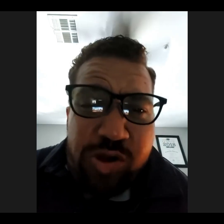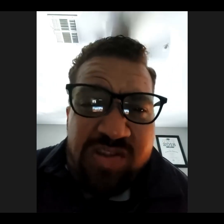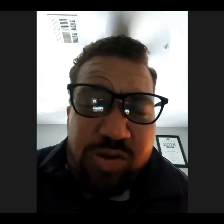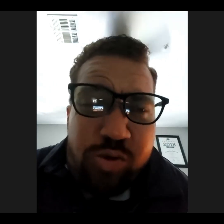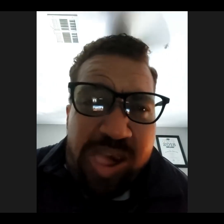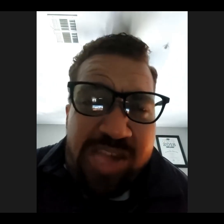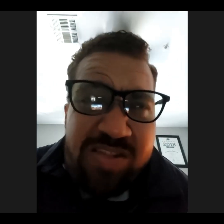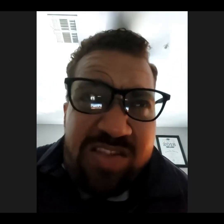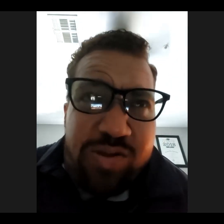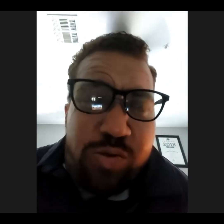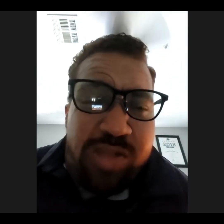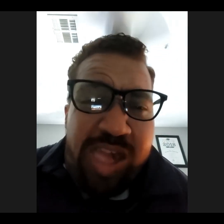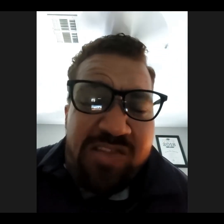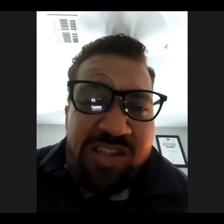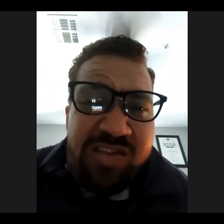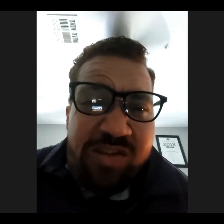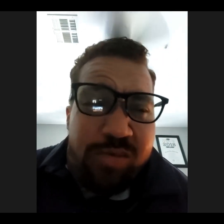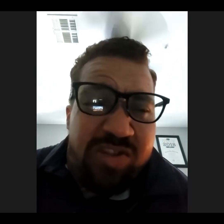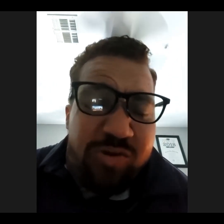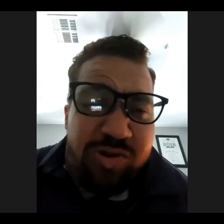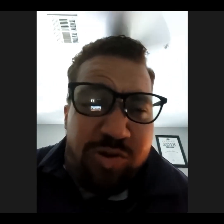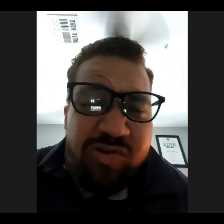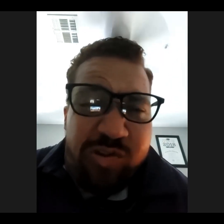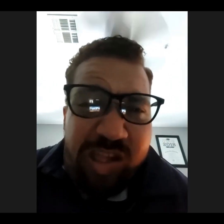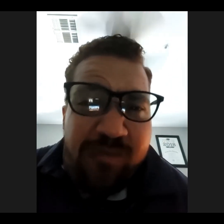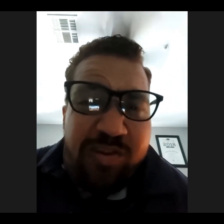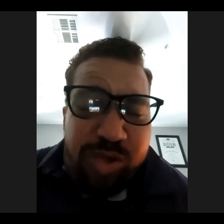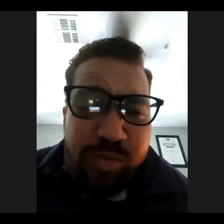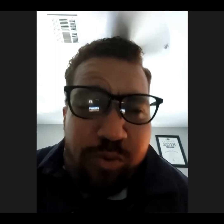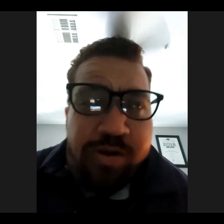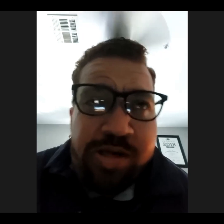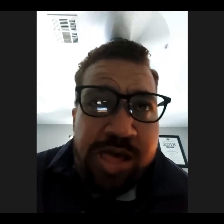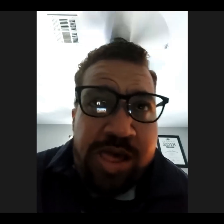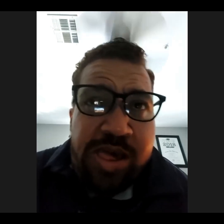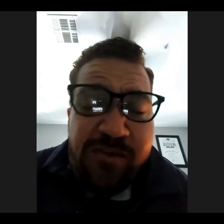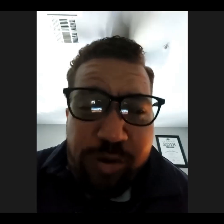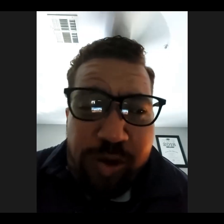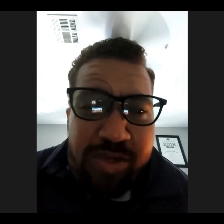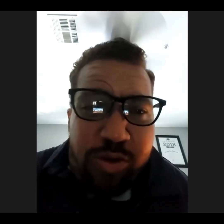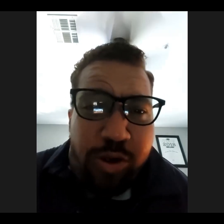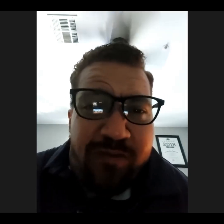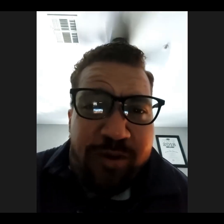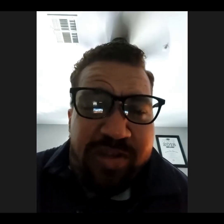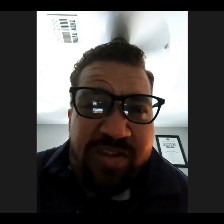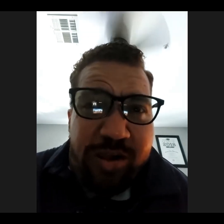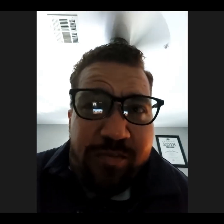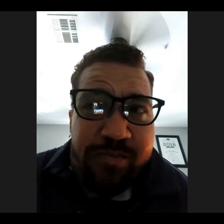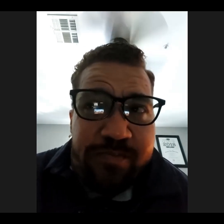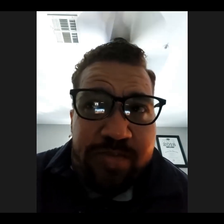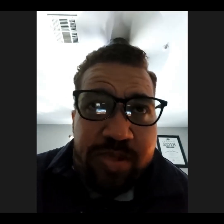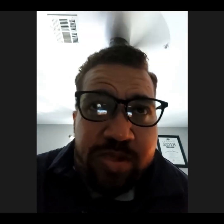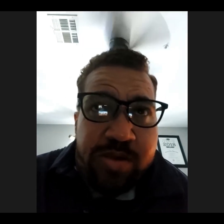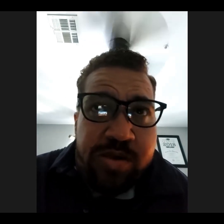it's good to create these new connections, introduce yourself to people if you're at a conference,